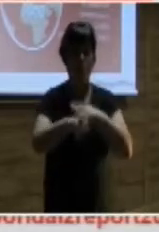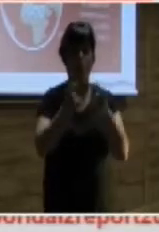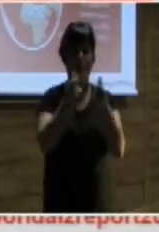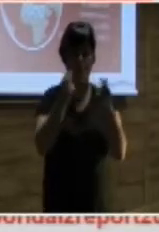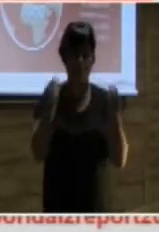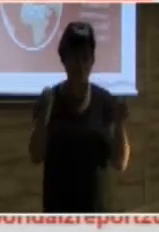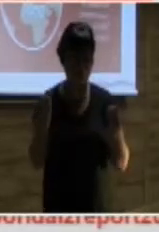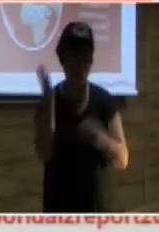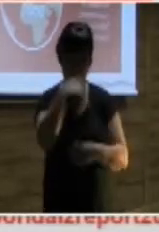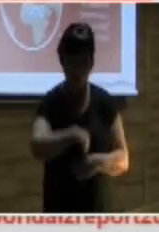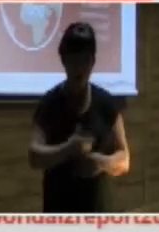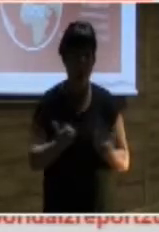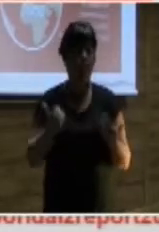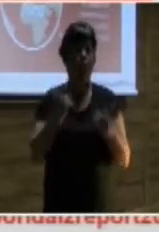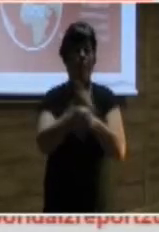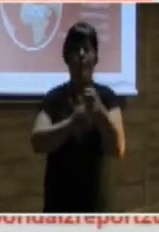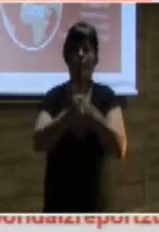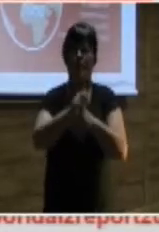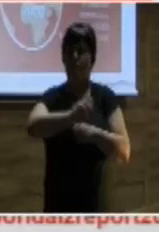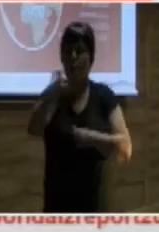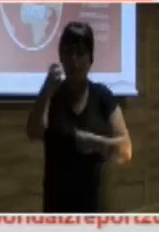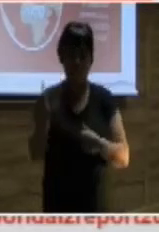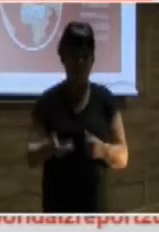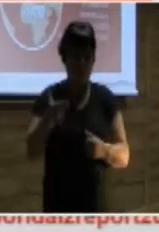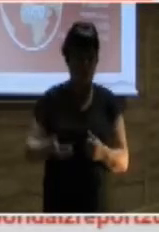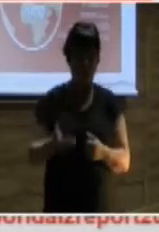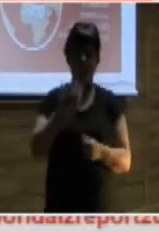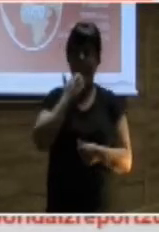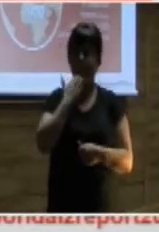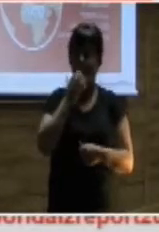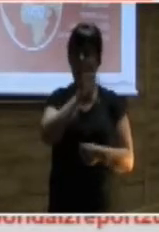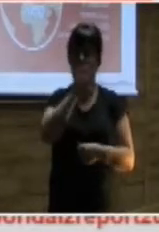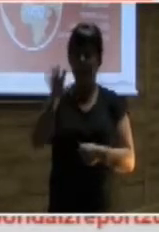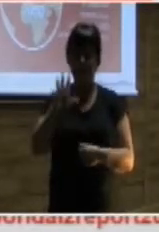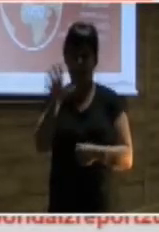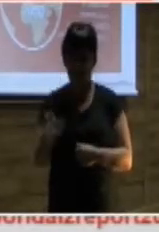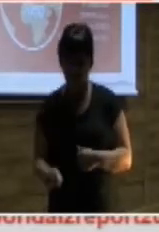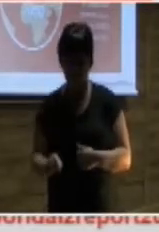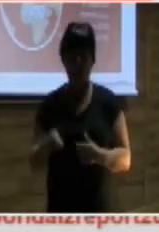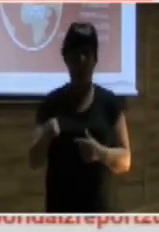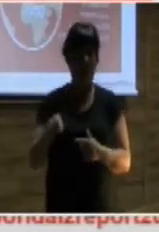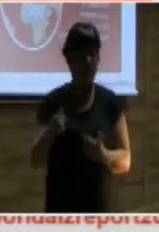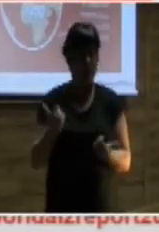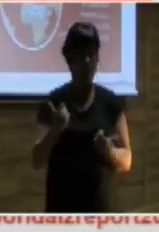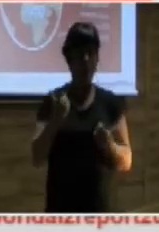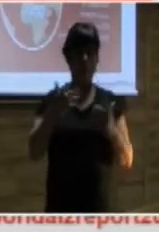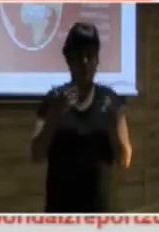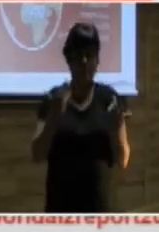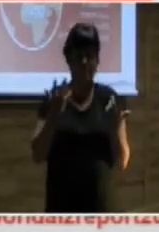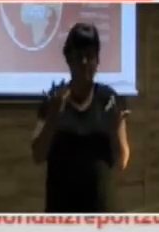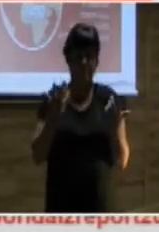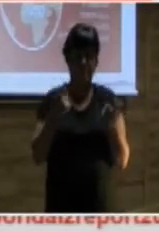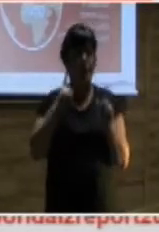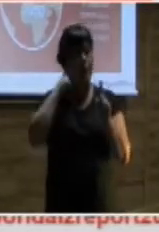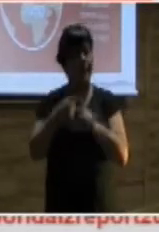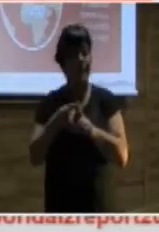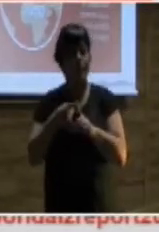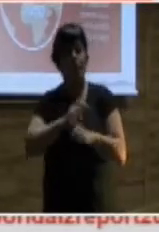priorities, like countries in Africa. They've got huge other challenges ahead of them.